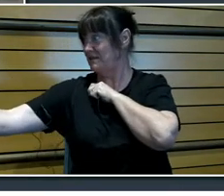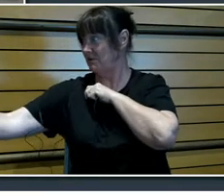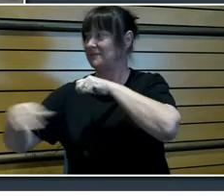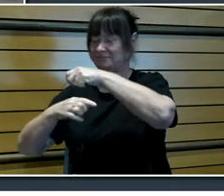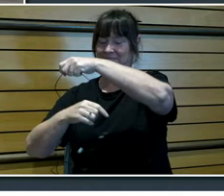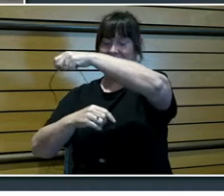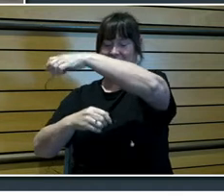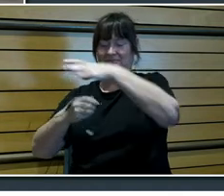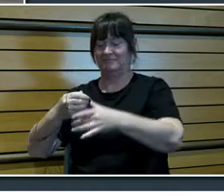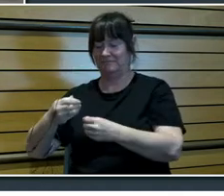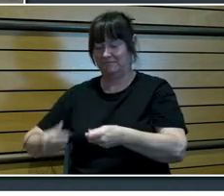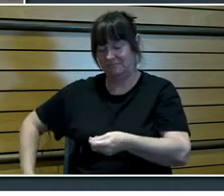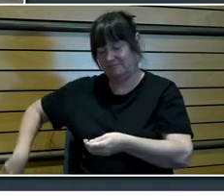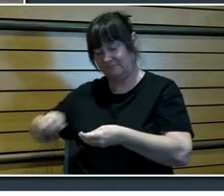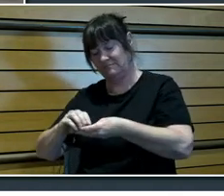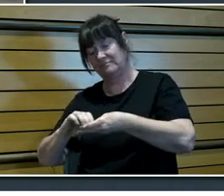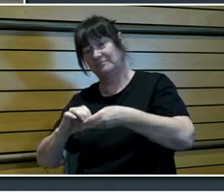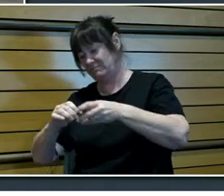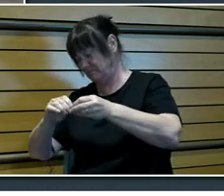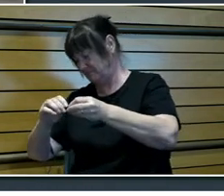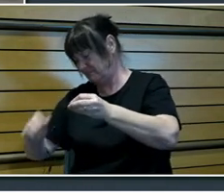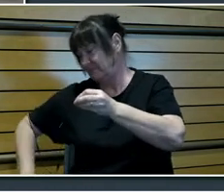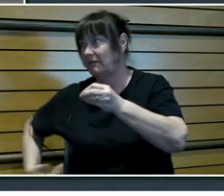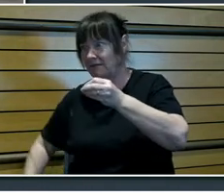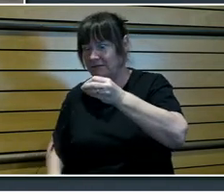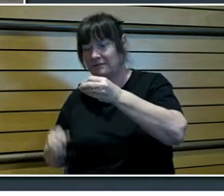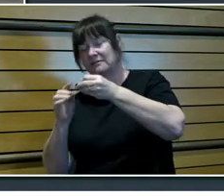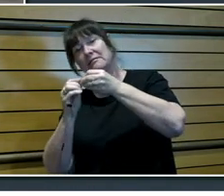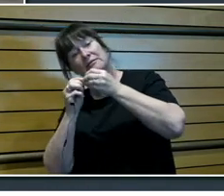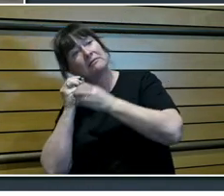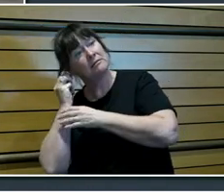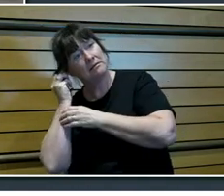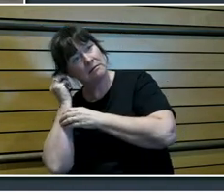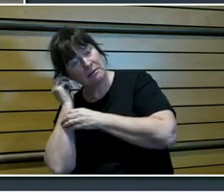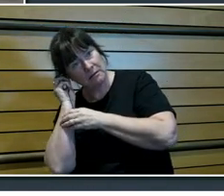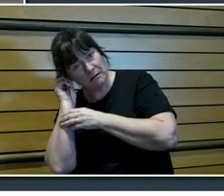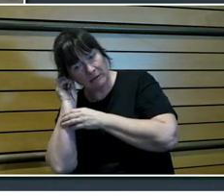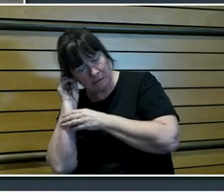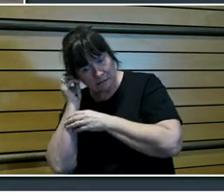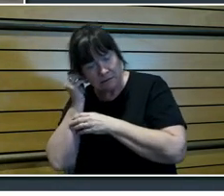Thank you, Your Worship, and through you. Ngā mihi nunui ki a koe, Chair, me rātou hapū hoki.